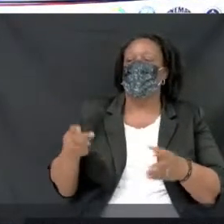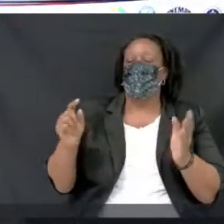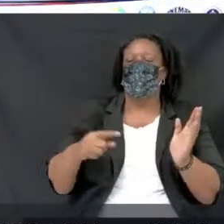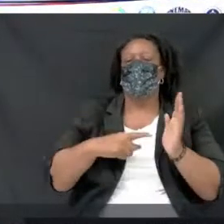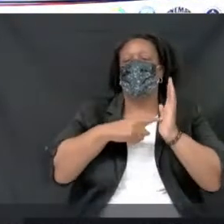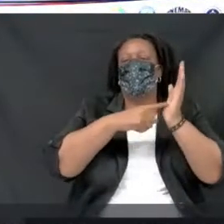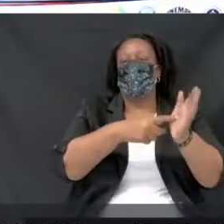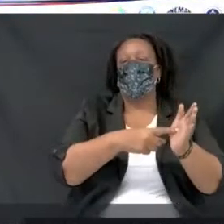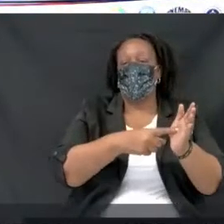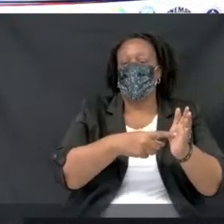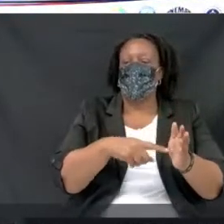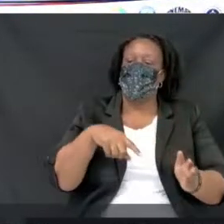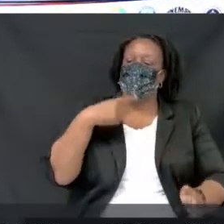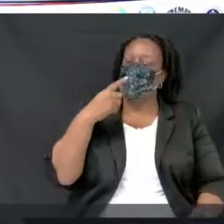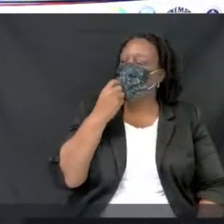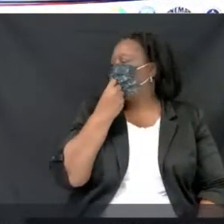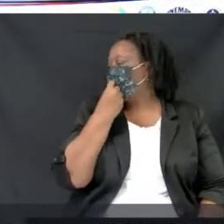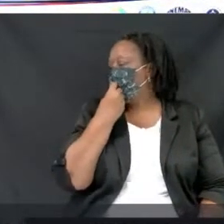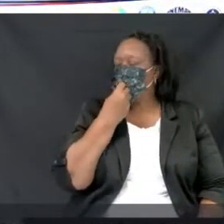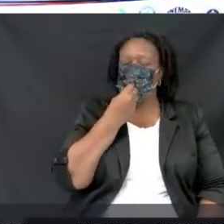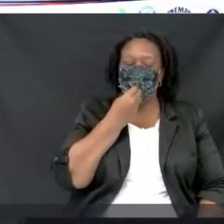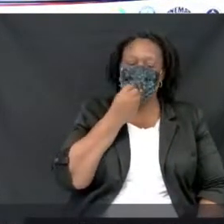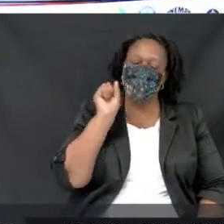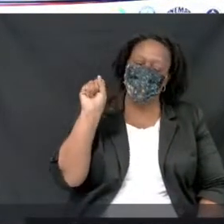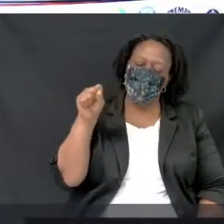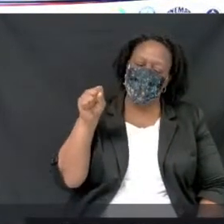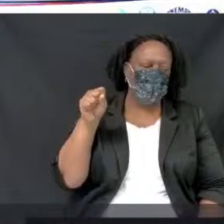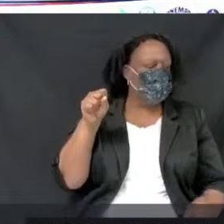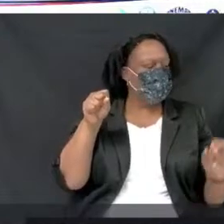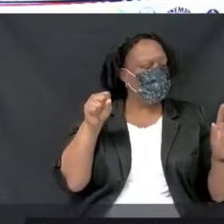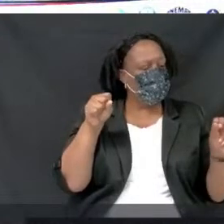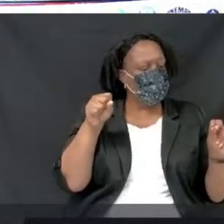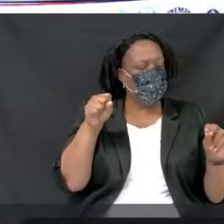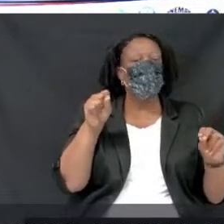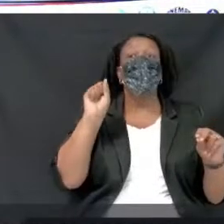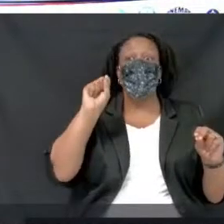National COVID-19 Task Force executive team,